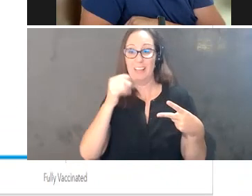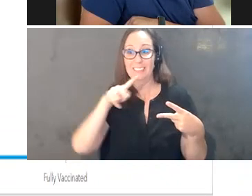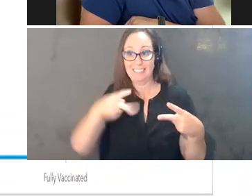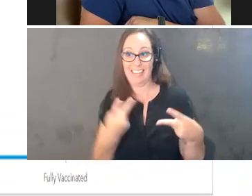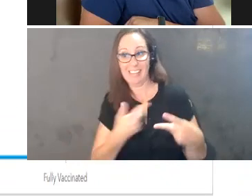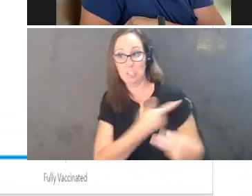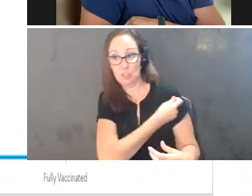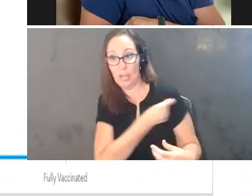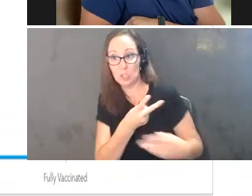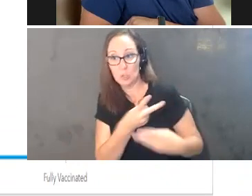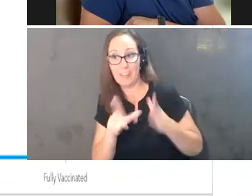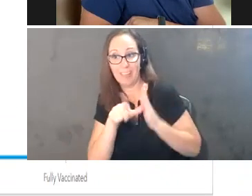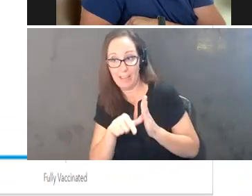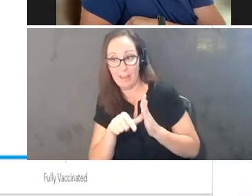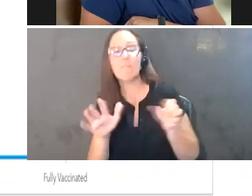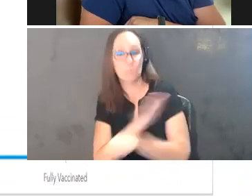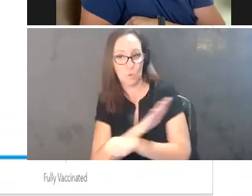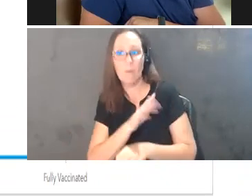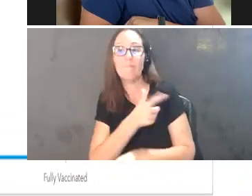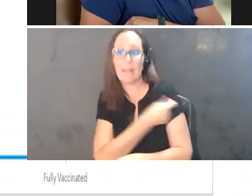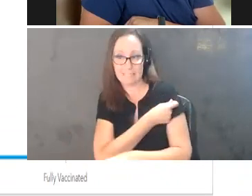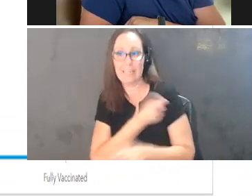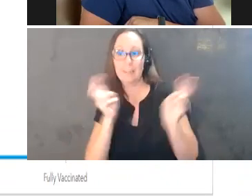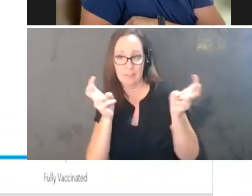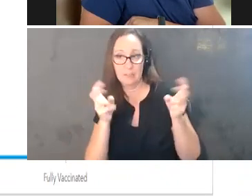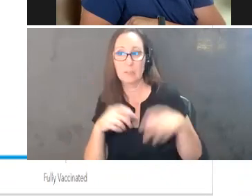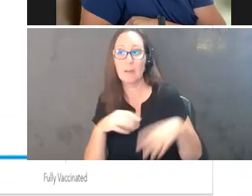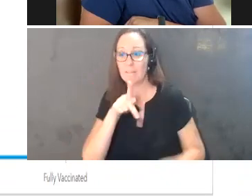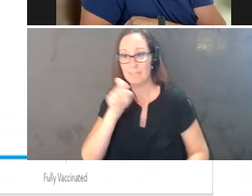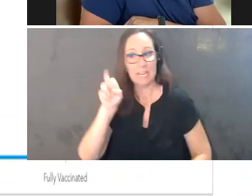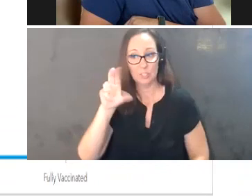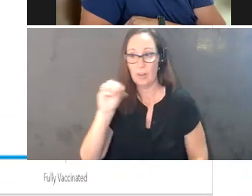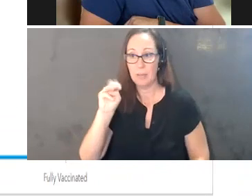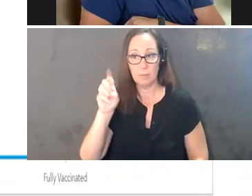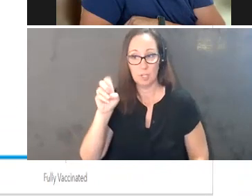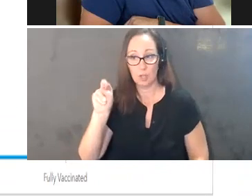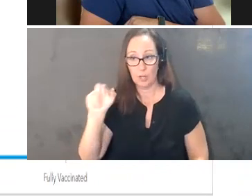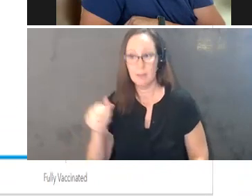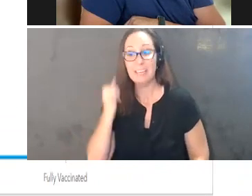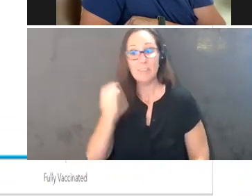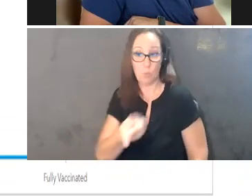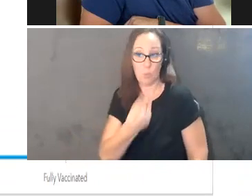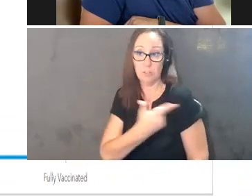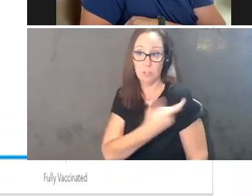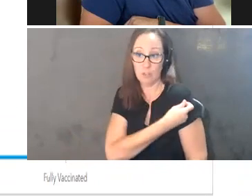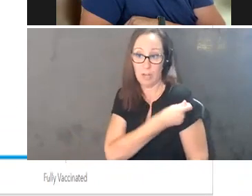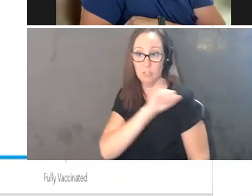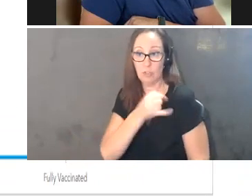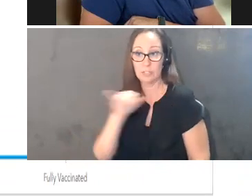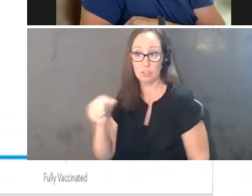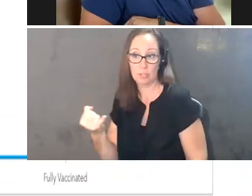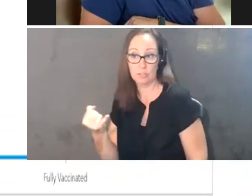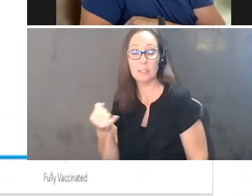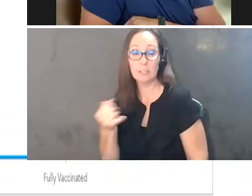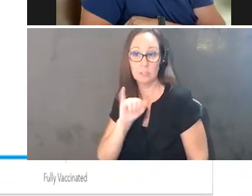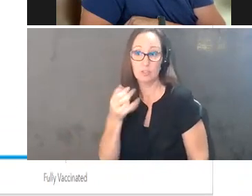fully vaccinated. And that is Pfizer and that is Moderna. If you did the one shot vaccine, which is Johnson & Johnson,